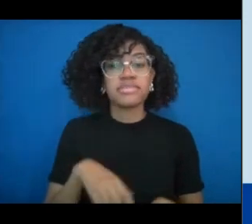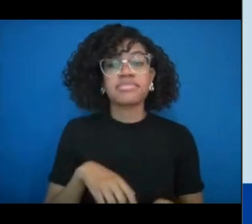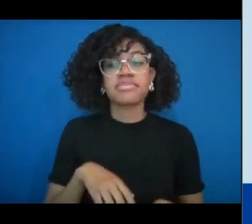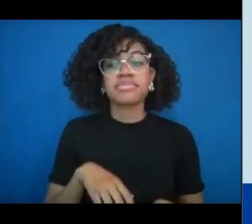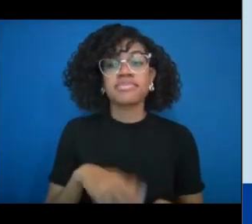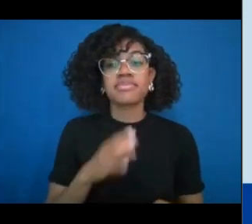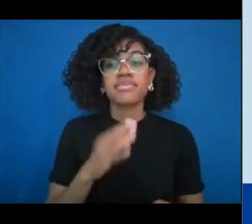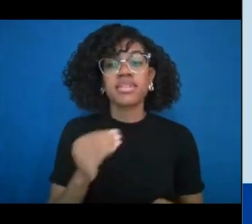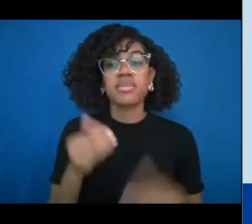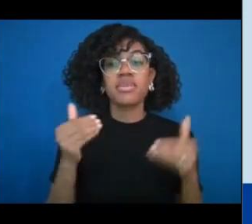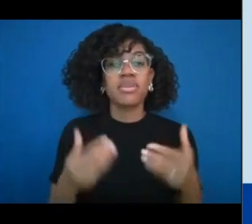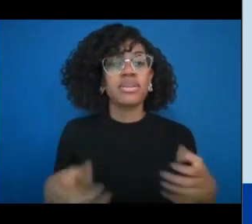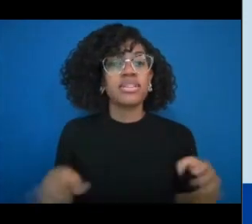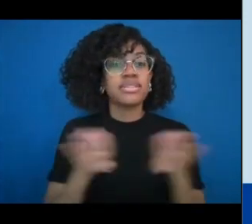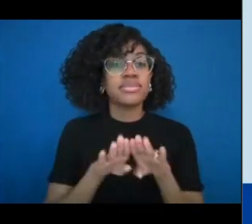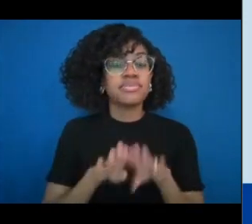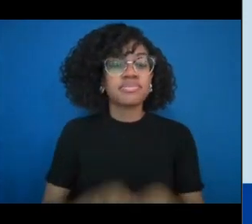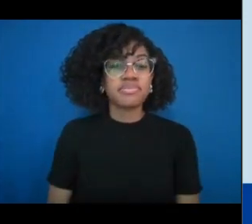and we'll go ahead and end.